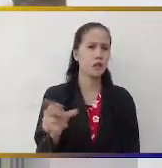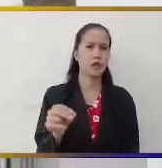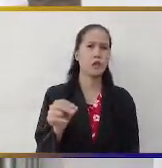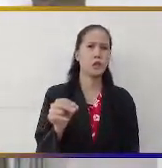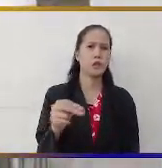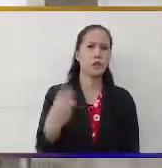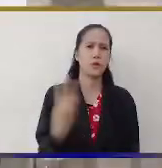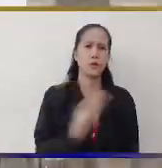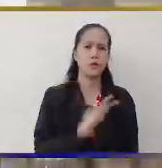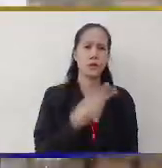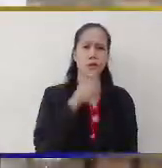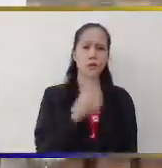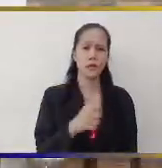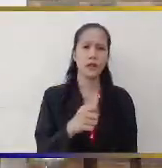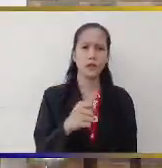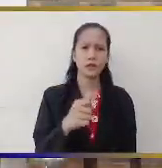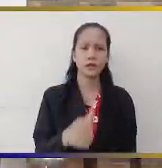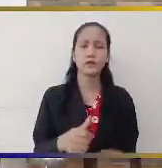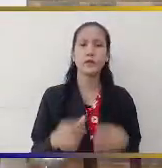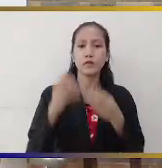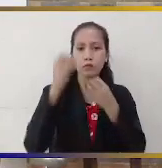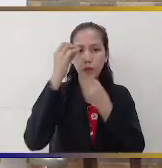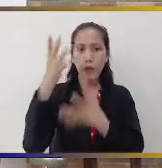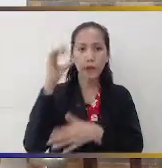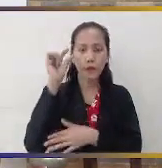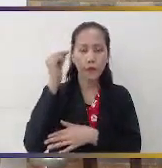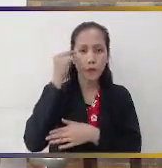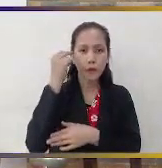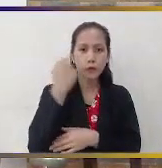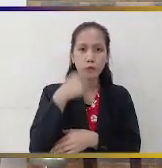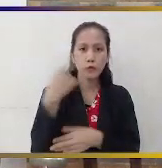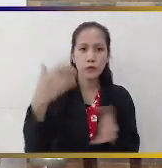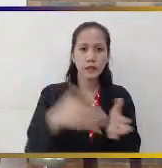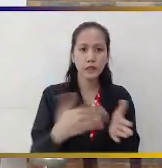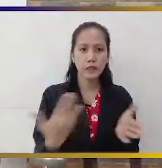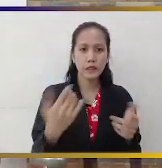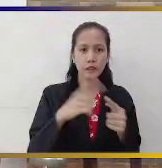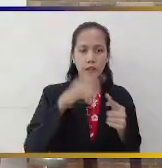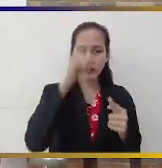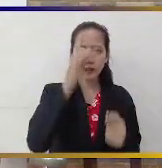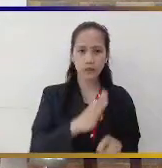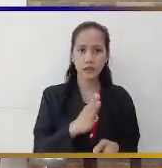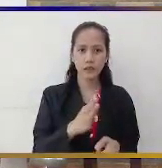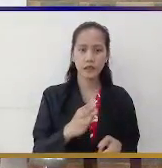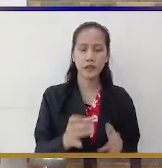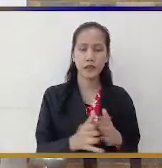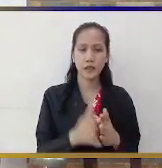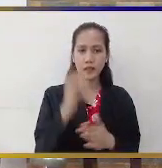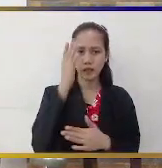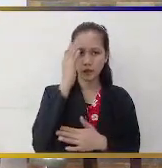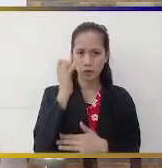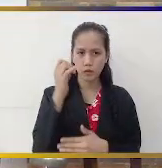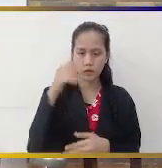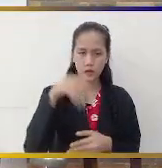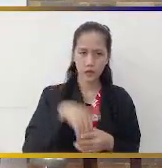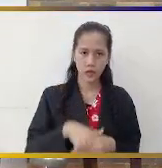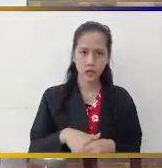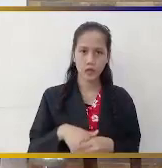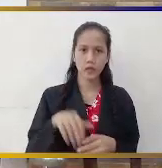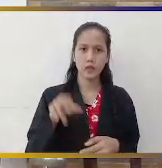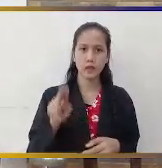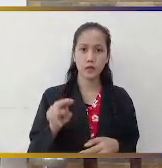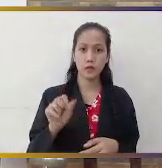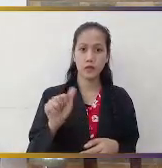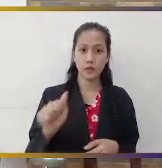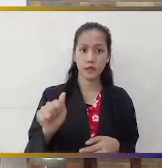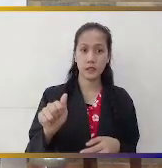to be oppressive." So that's why both in the United States Constitution and, did you